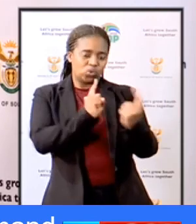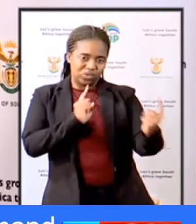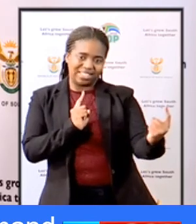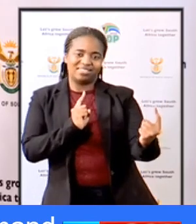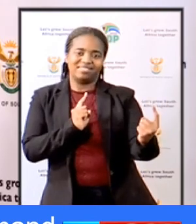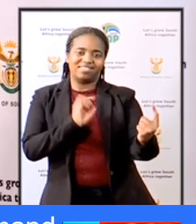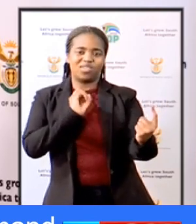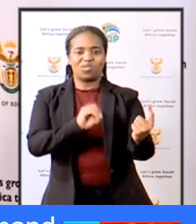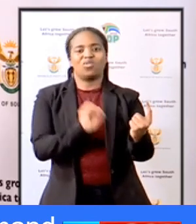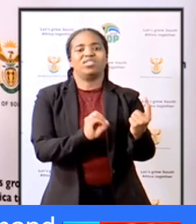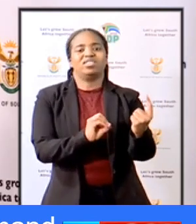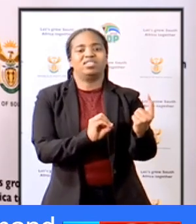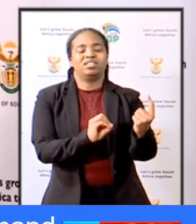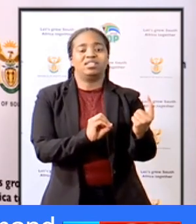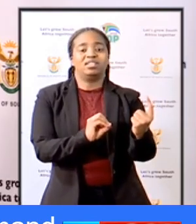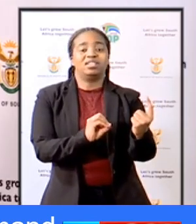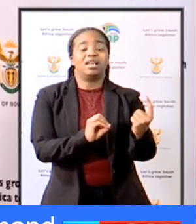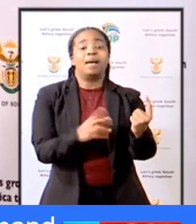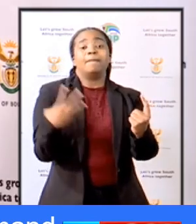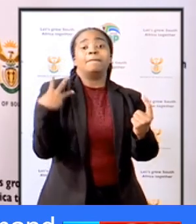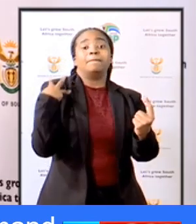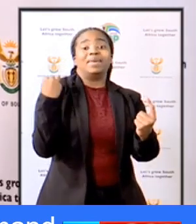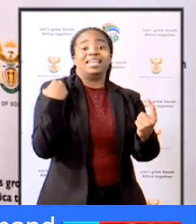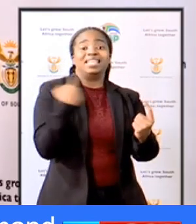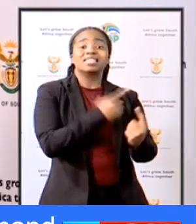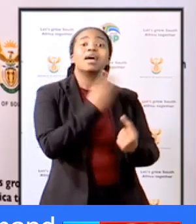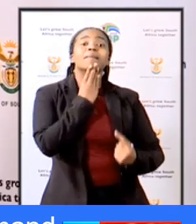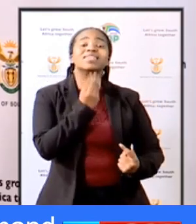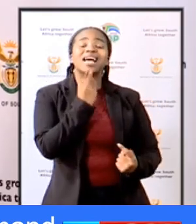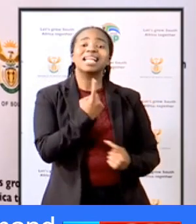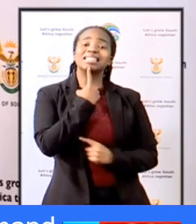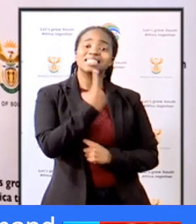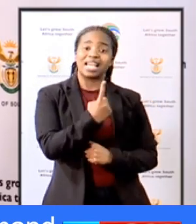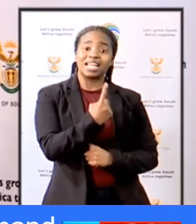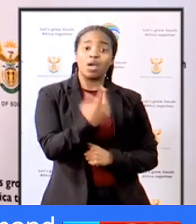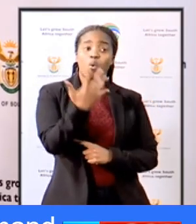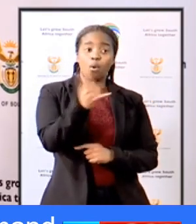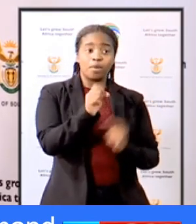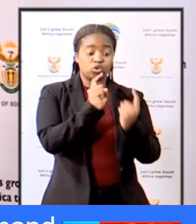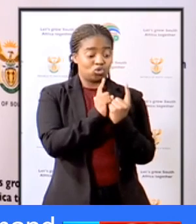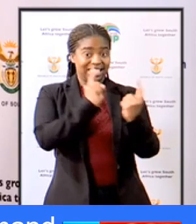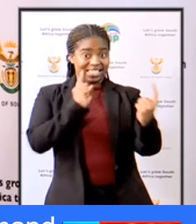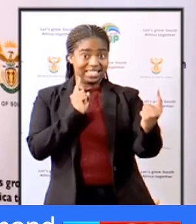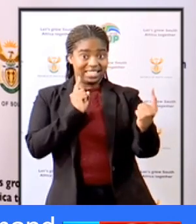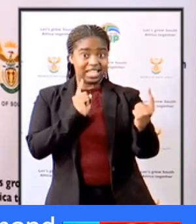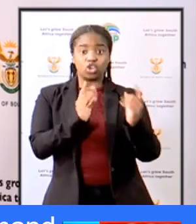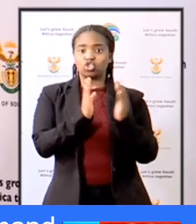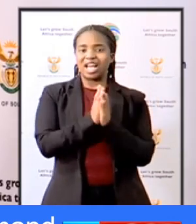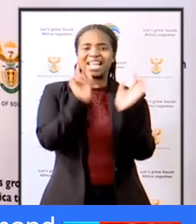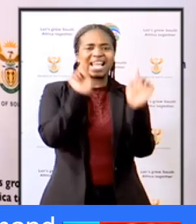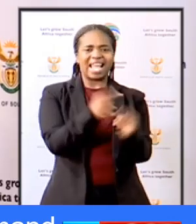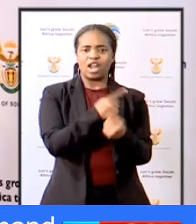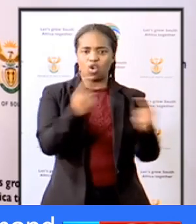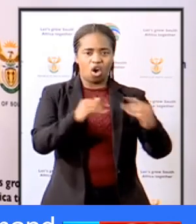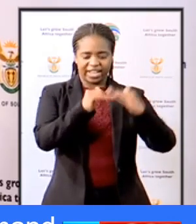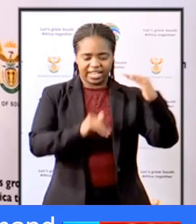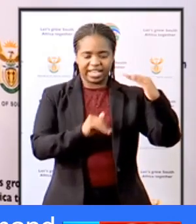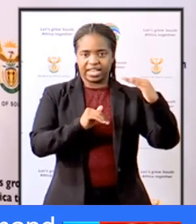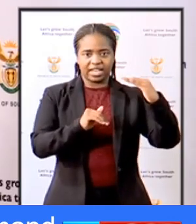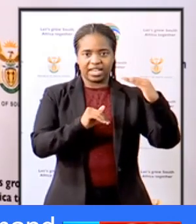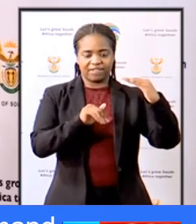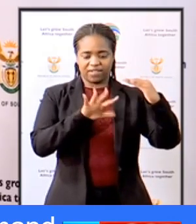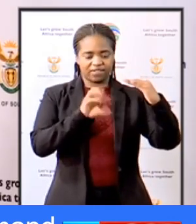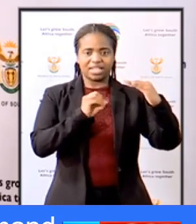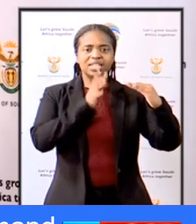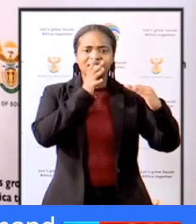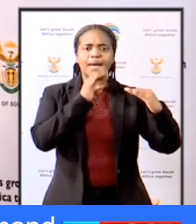distancing. The Minister of Culture said, if with social distancing the church can't take 50,